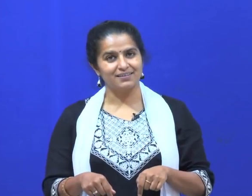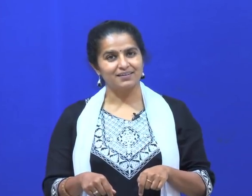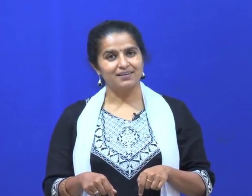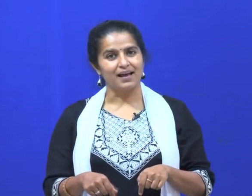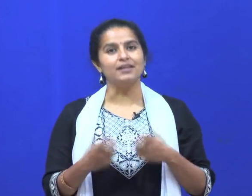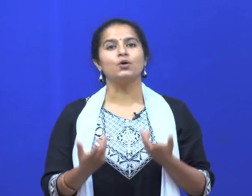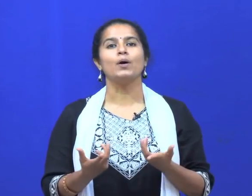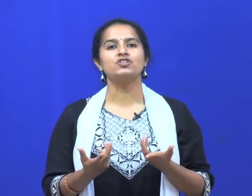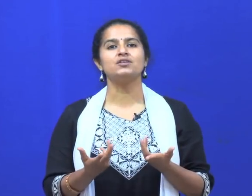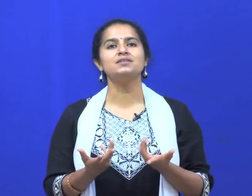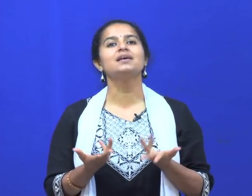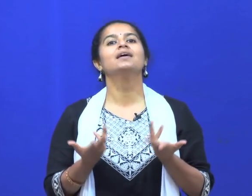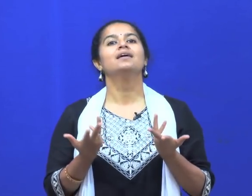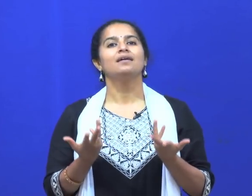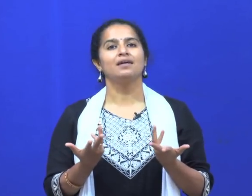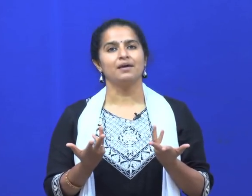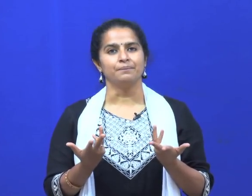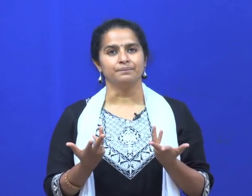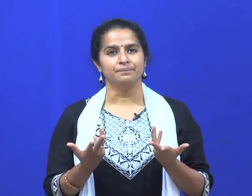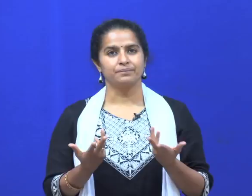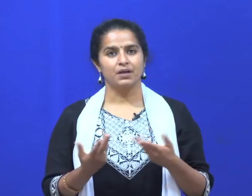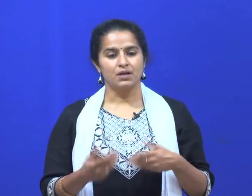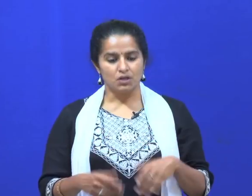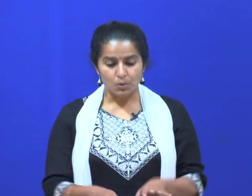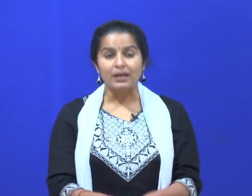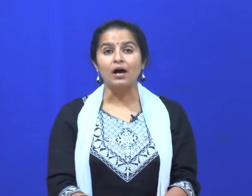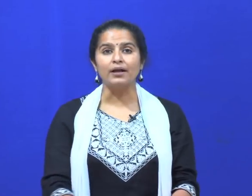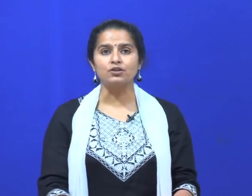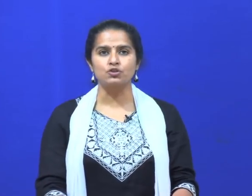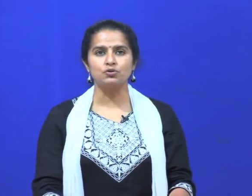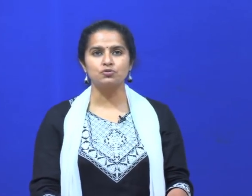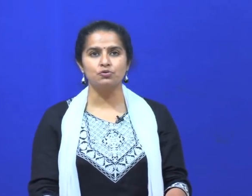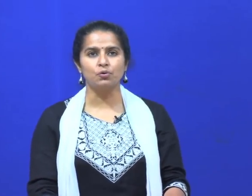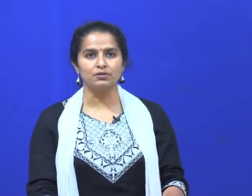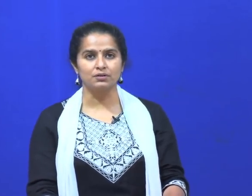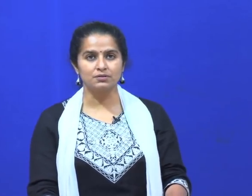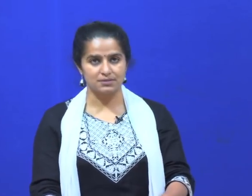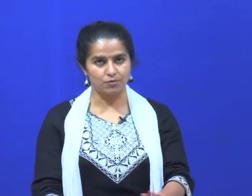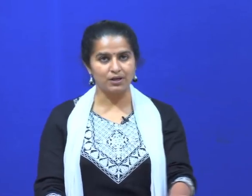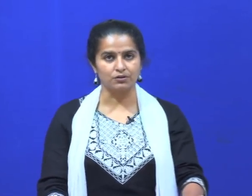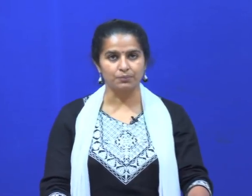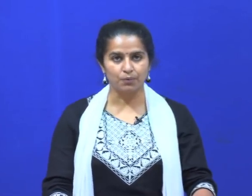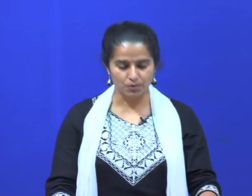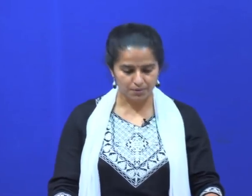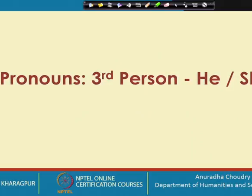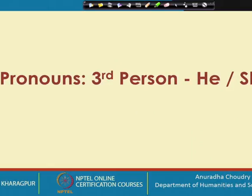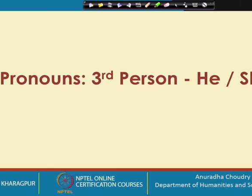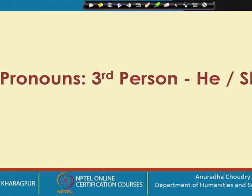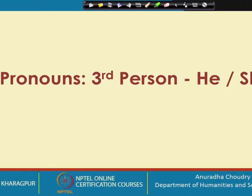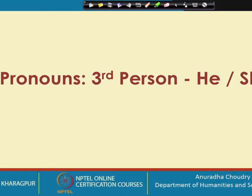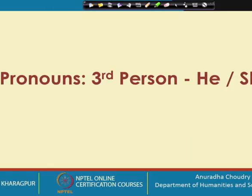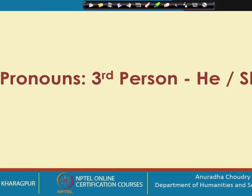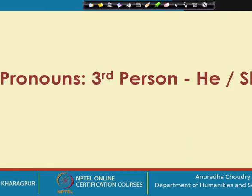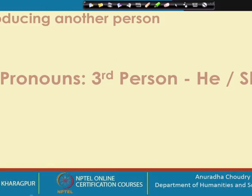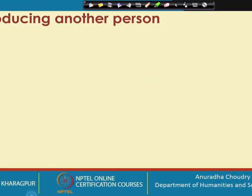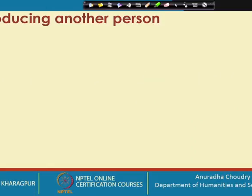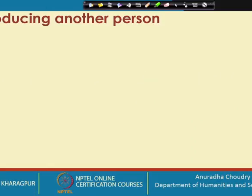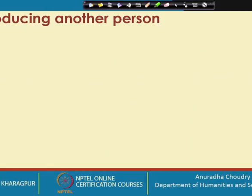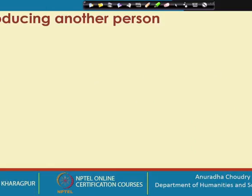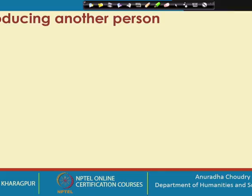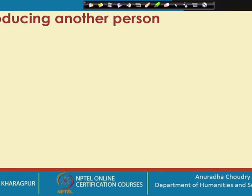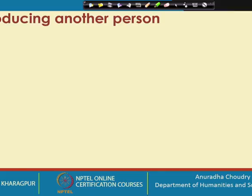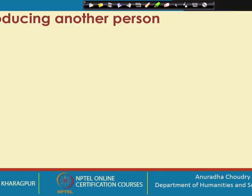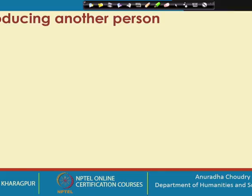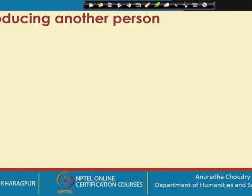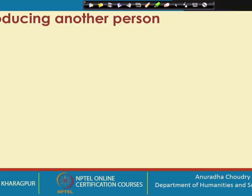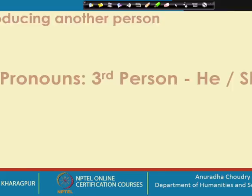etat. And the question is kim. So I'd now like to show it to you on the screen, on the board. So we